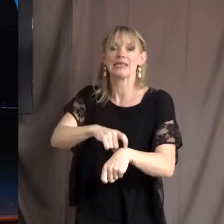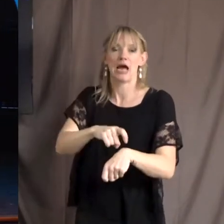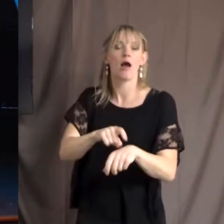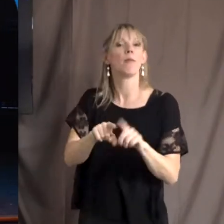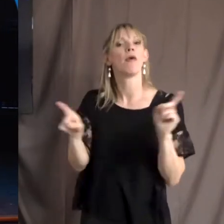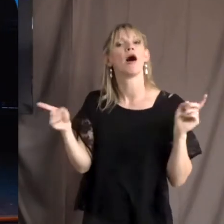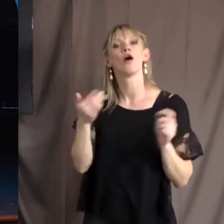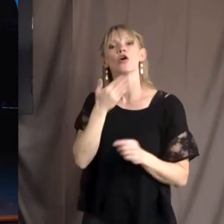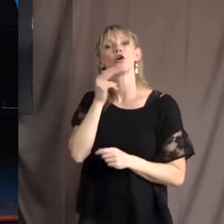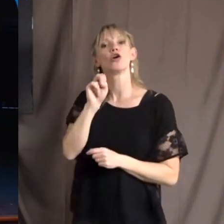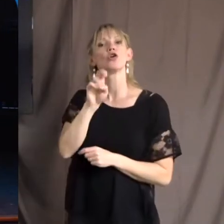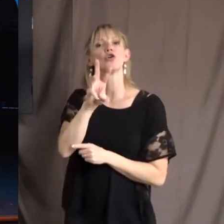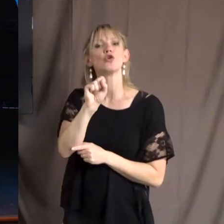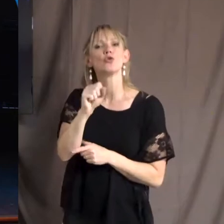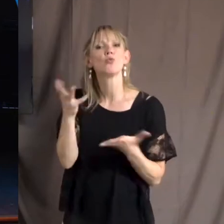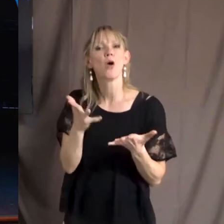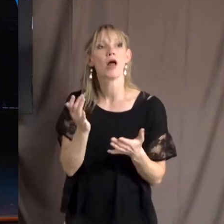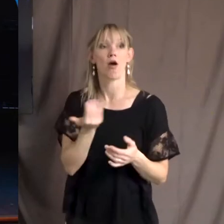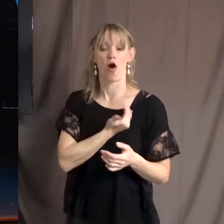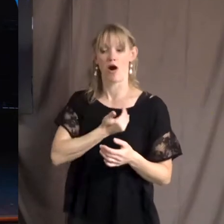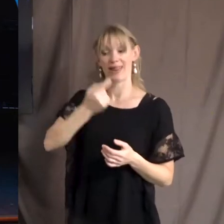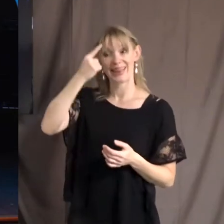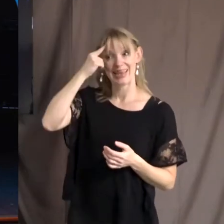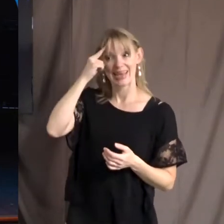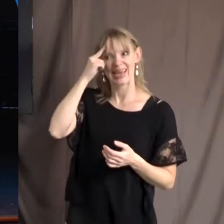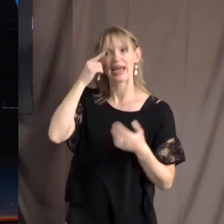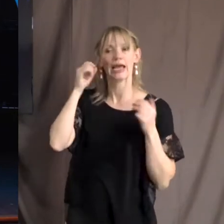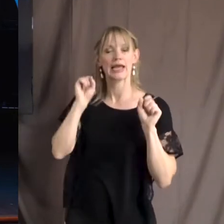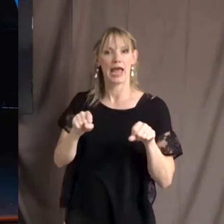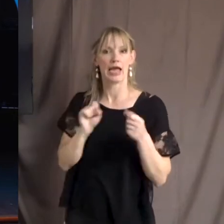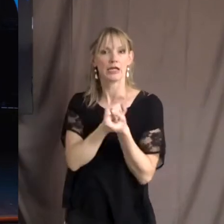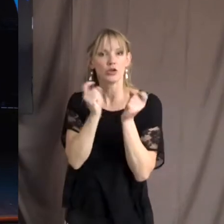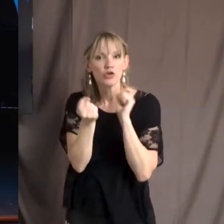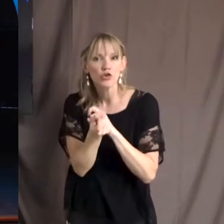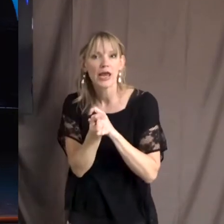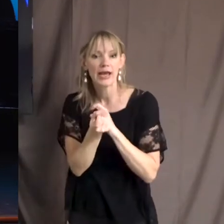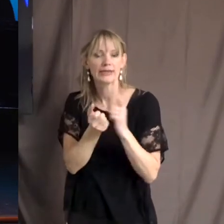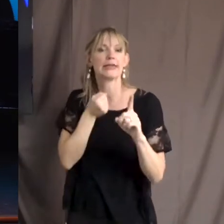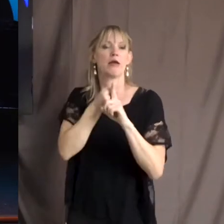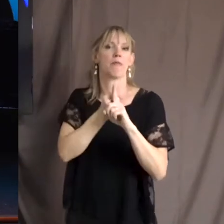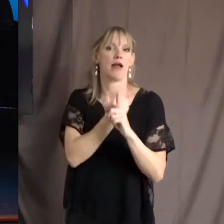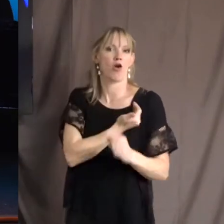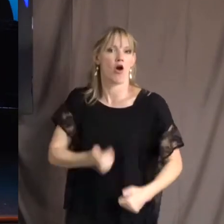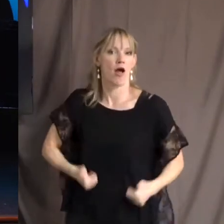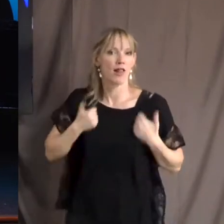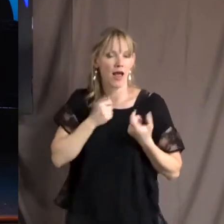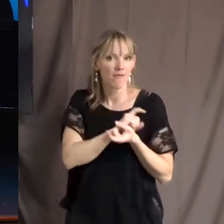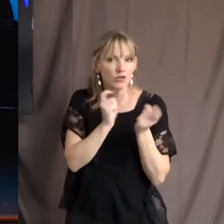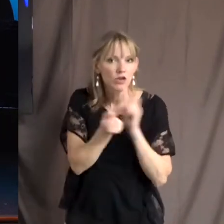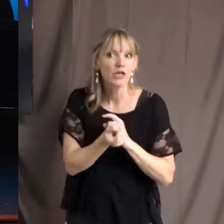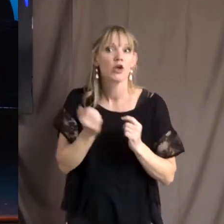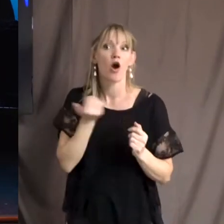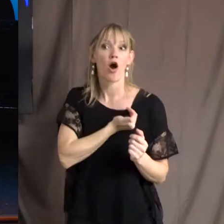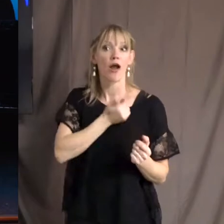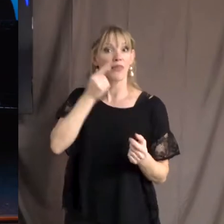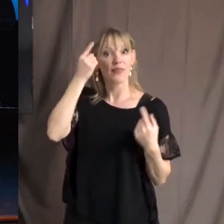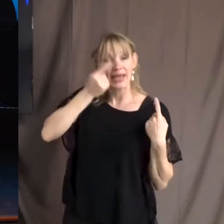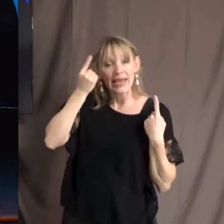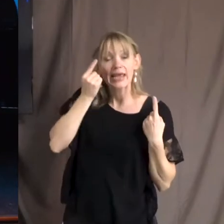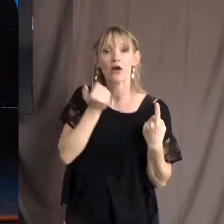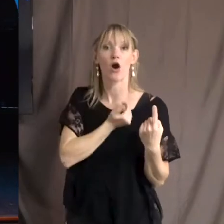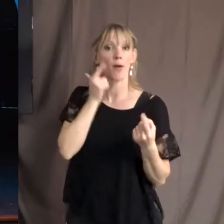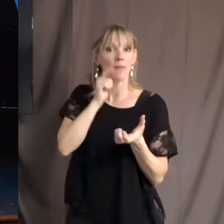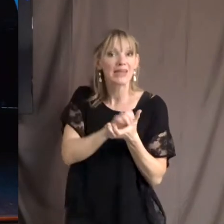to change our thinking and change our lives, to change our belief system, to change our approach, to change how we